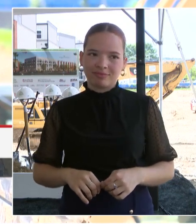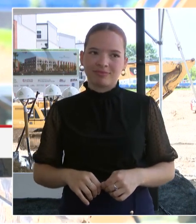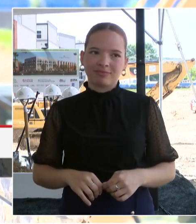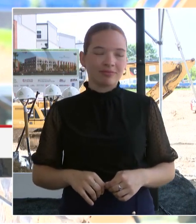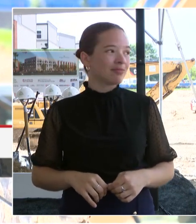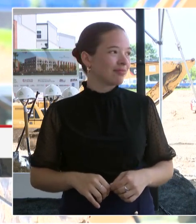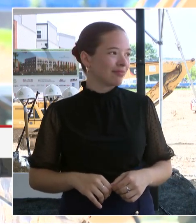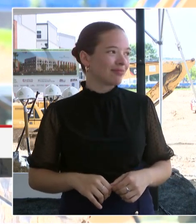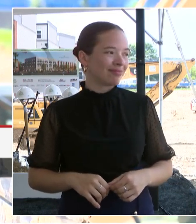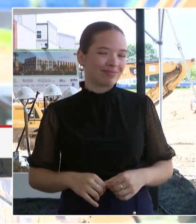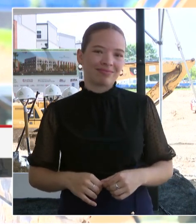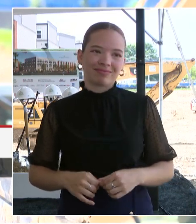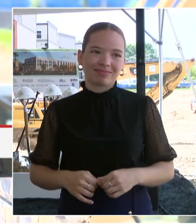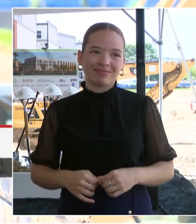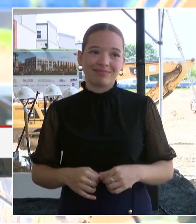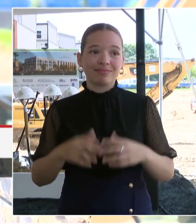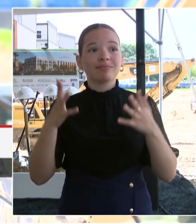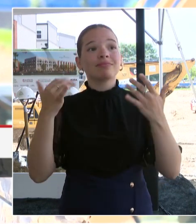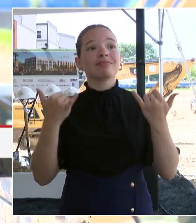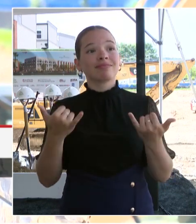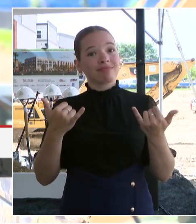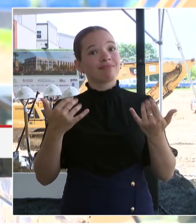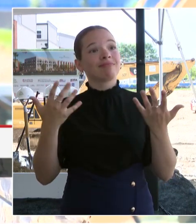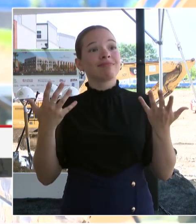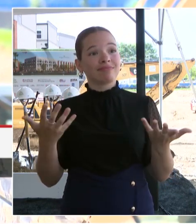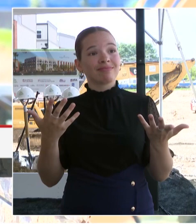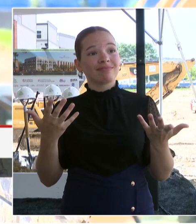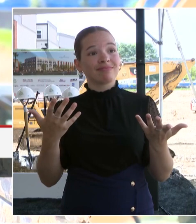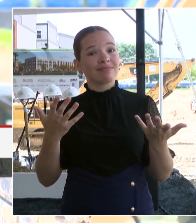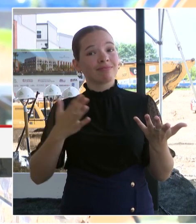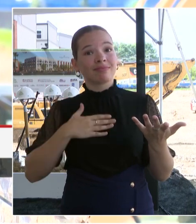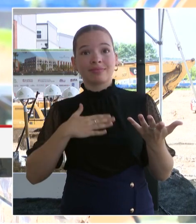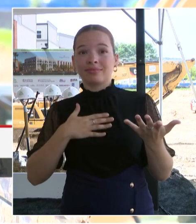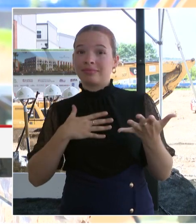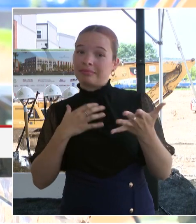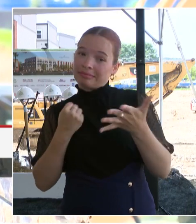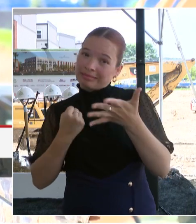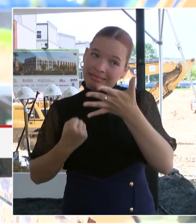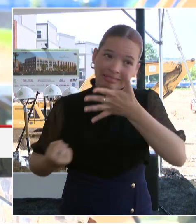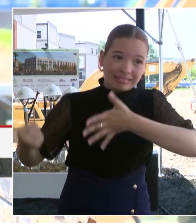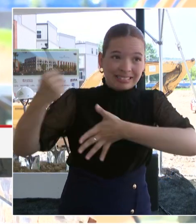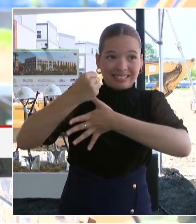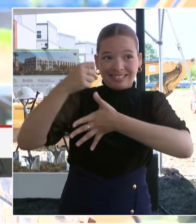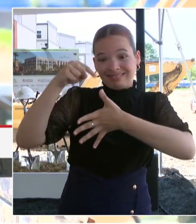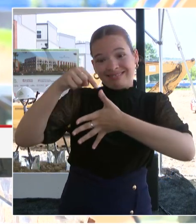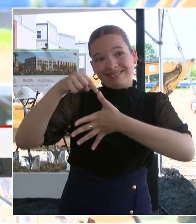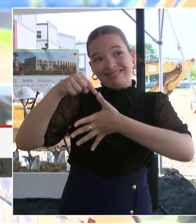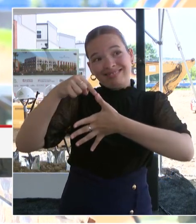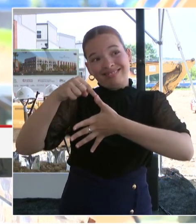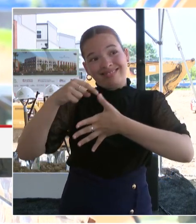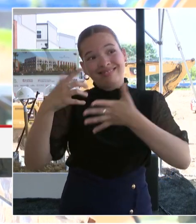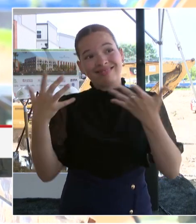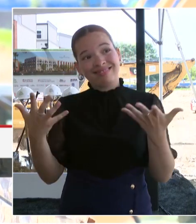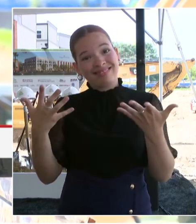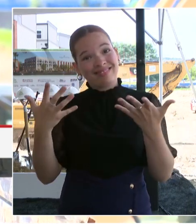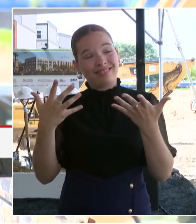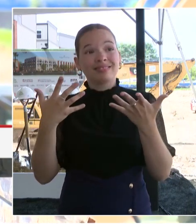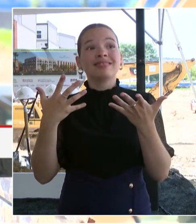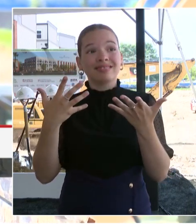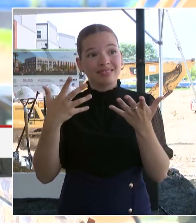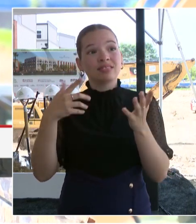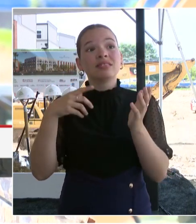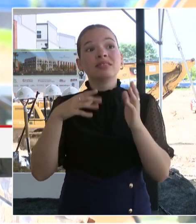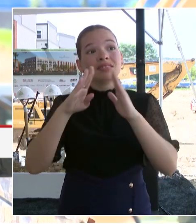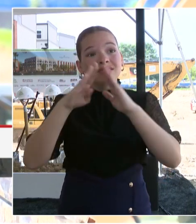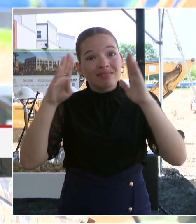most urgent priorities as a city is confronting the housing crisis that has pushed so many residents and neighbors out of D.C. The roadmap for